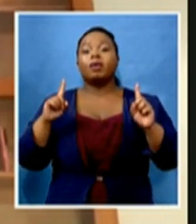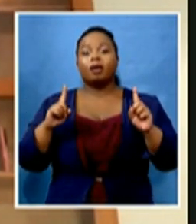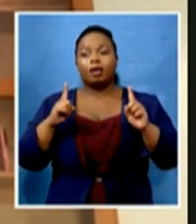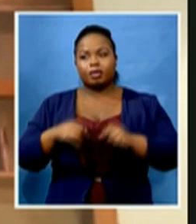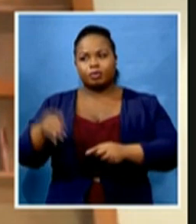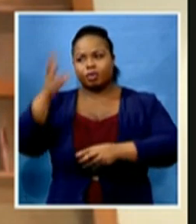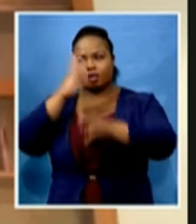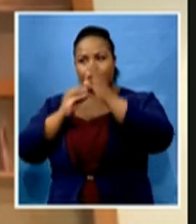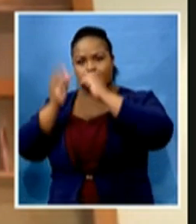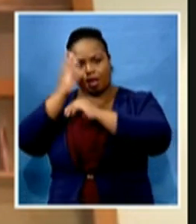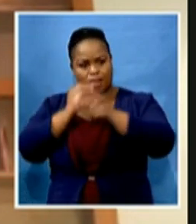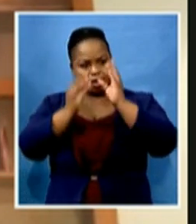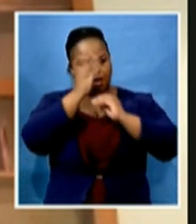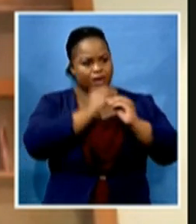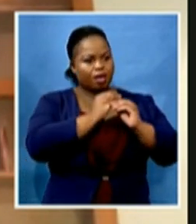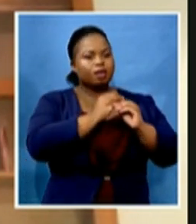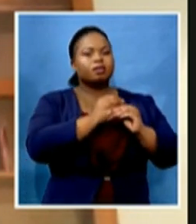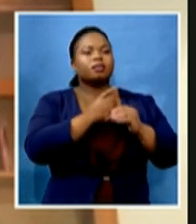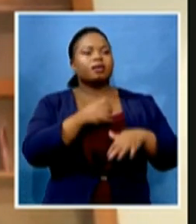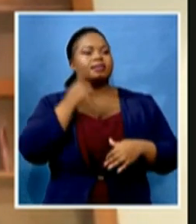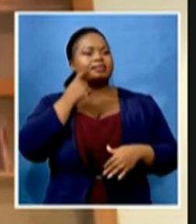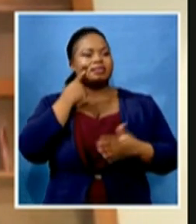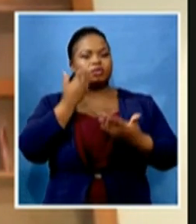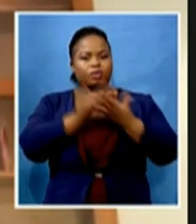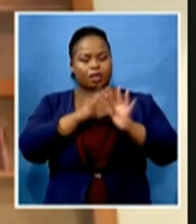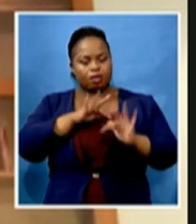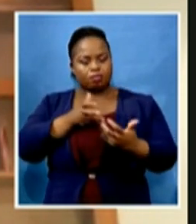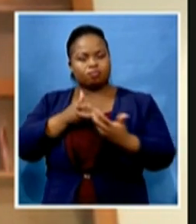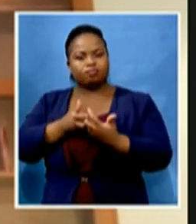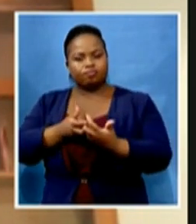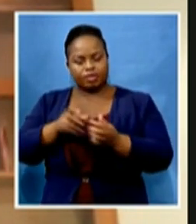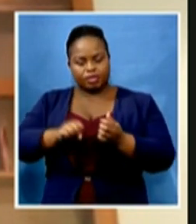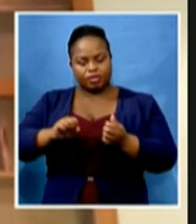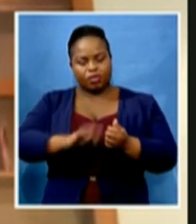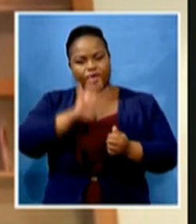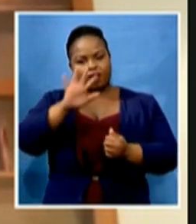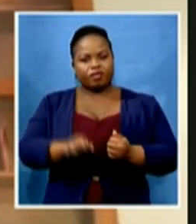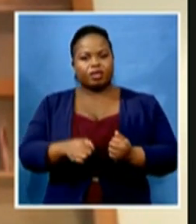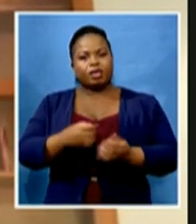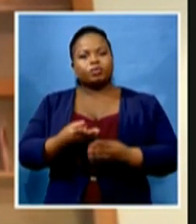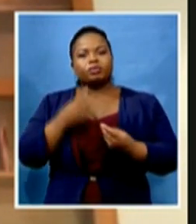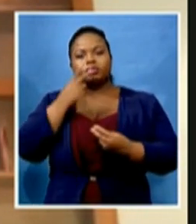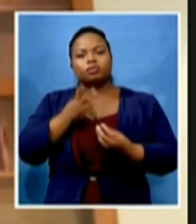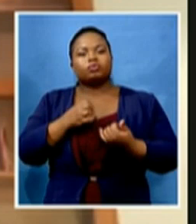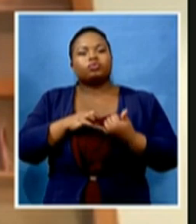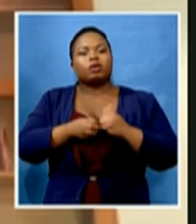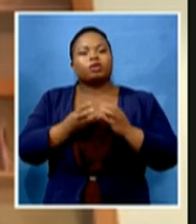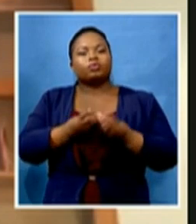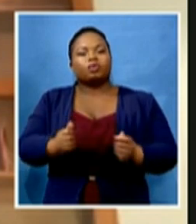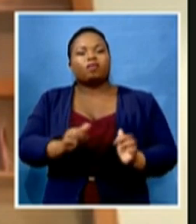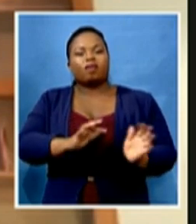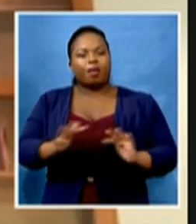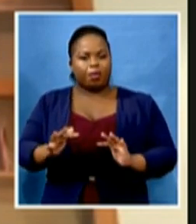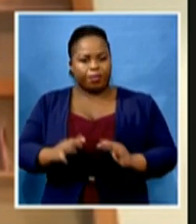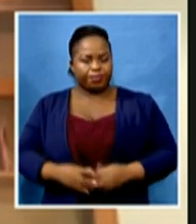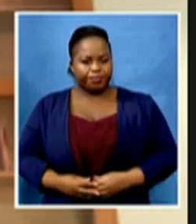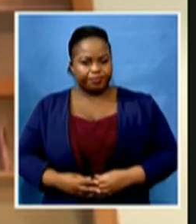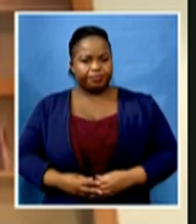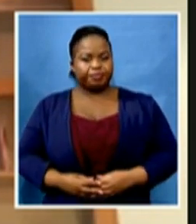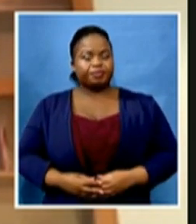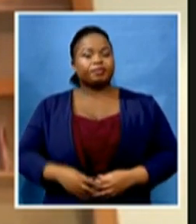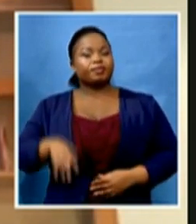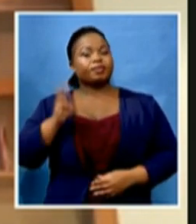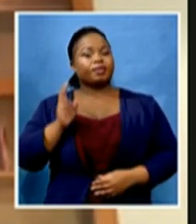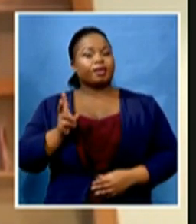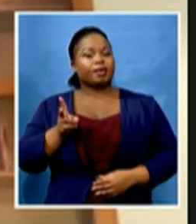response as South Africans. It's also become very important to say that there may well be